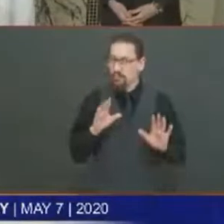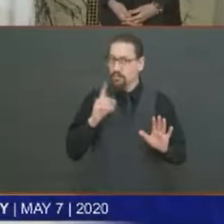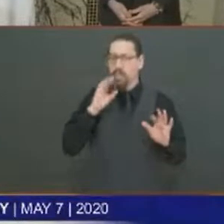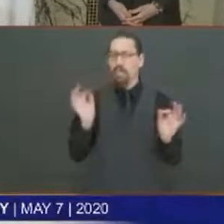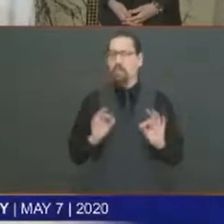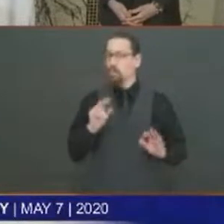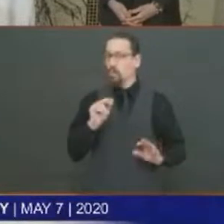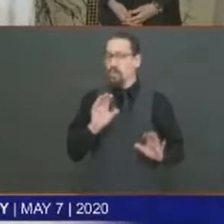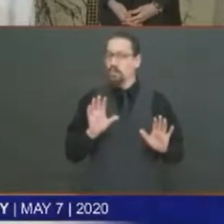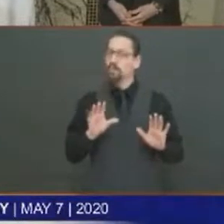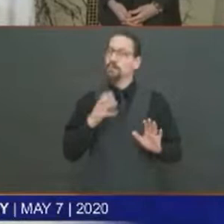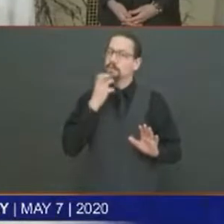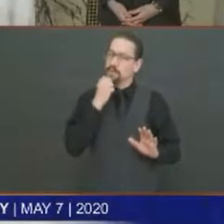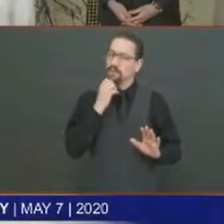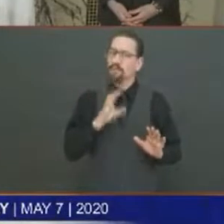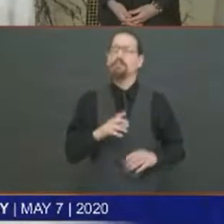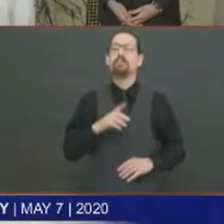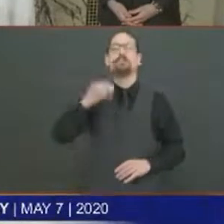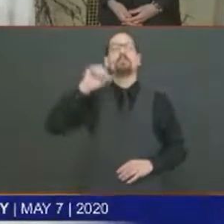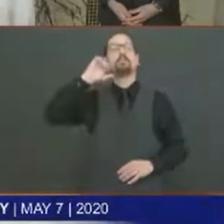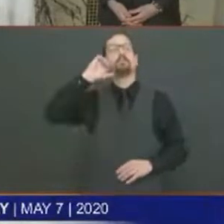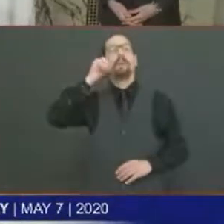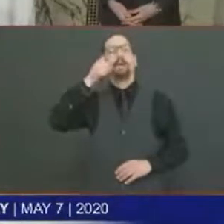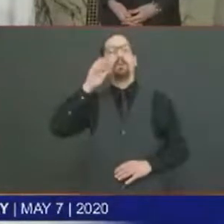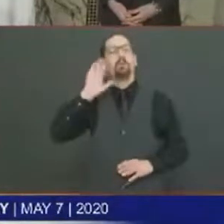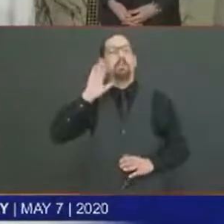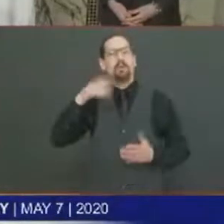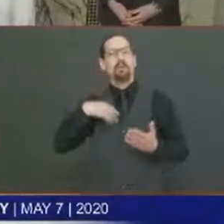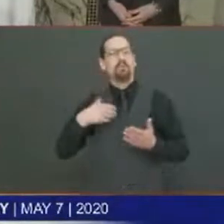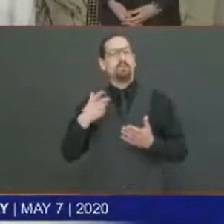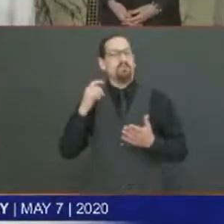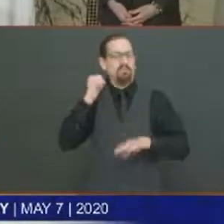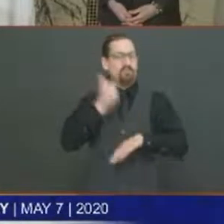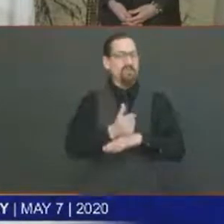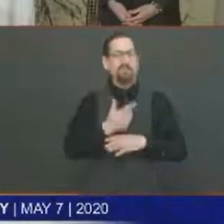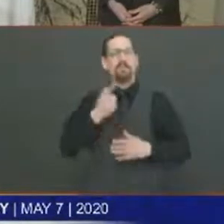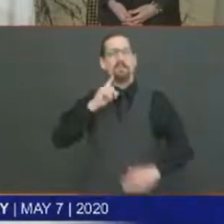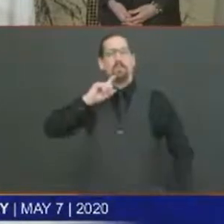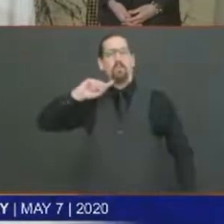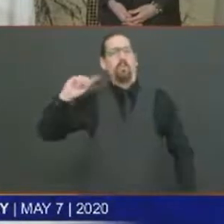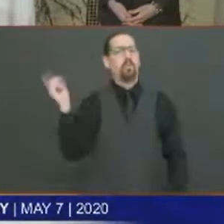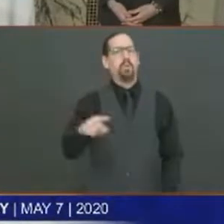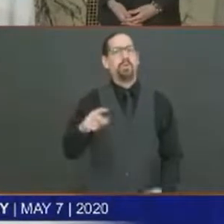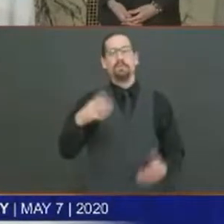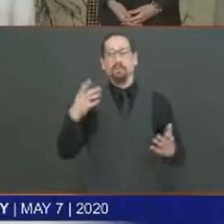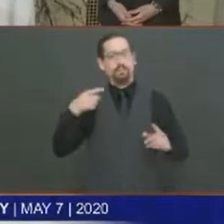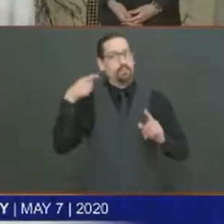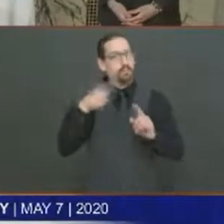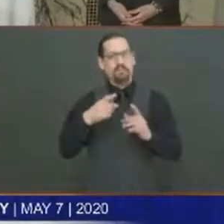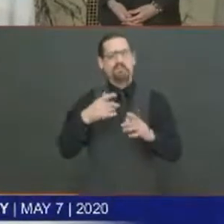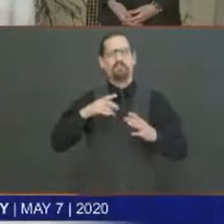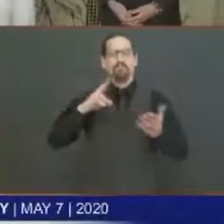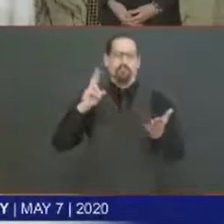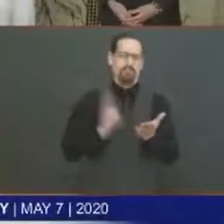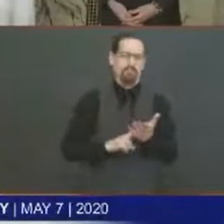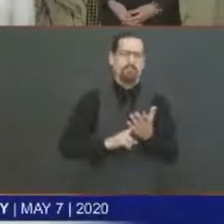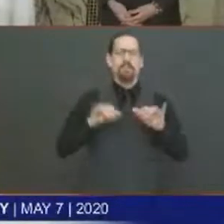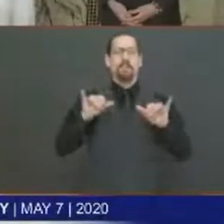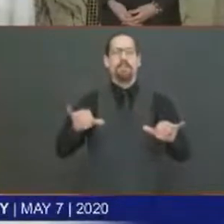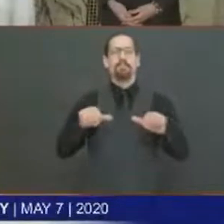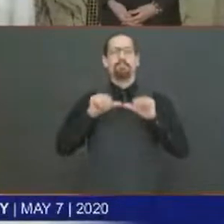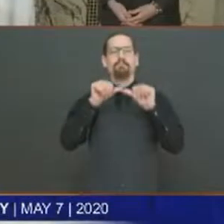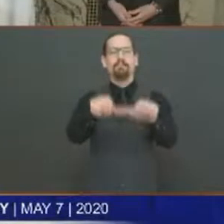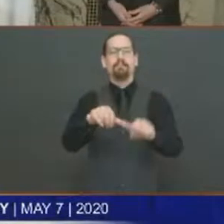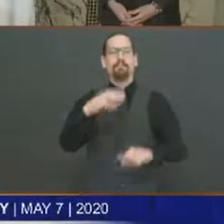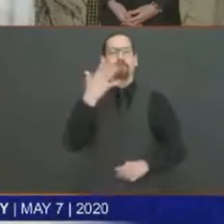order to extend the ban on social gatherings of 5 people until May 22nd. We'll have a look at it again